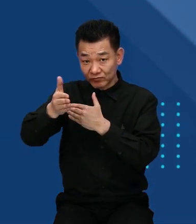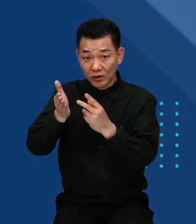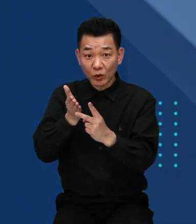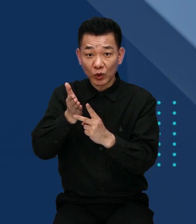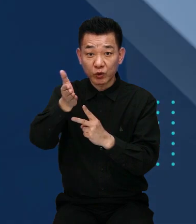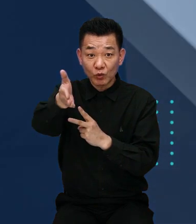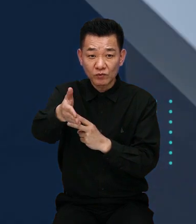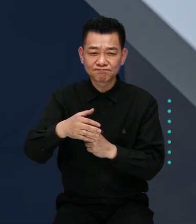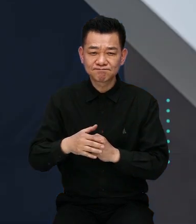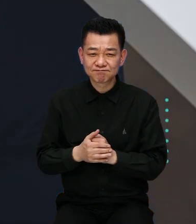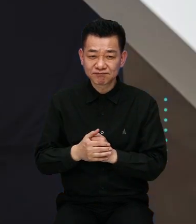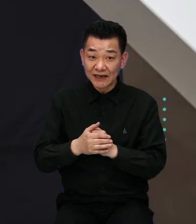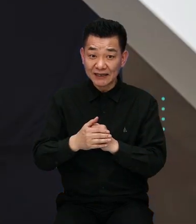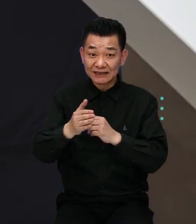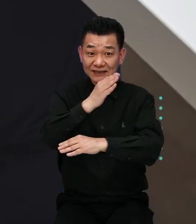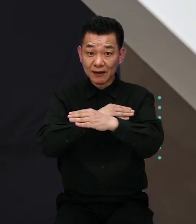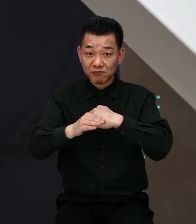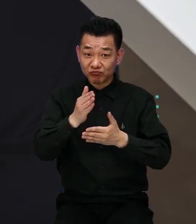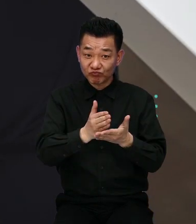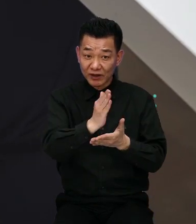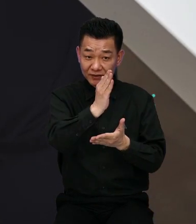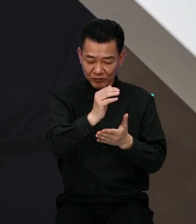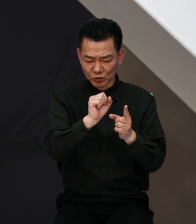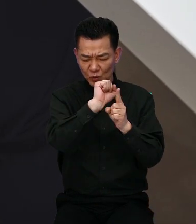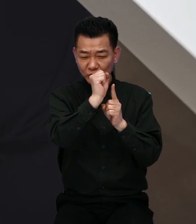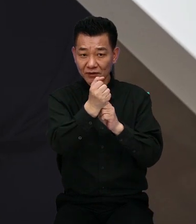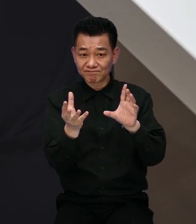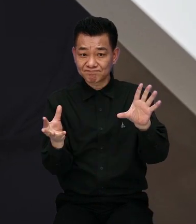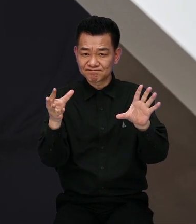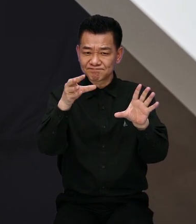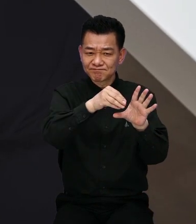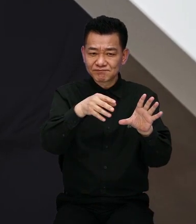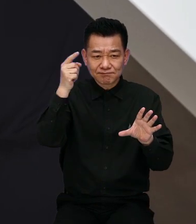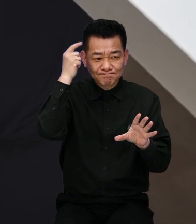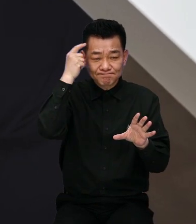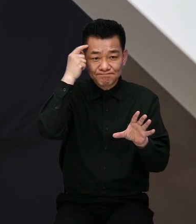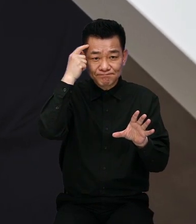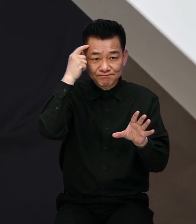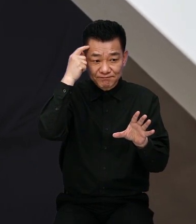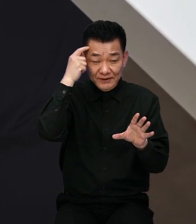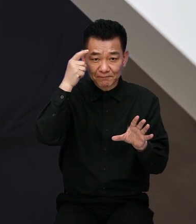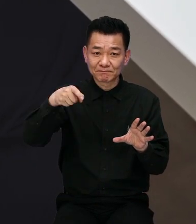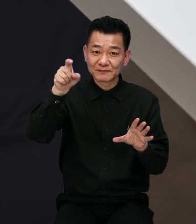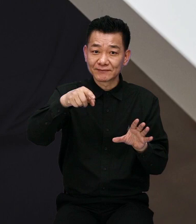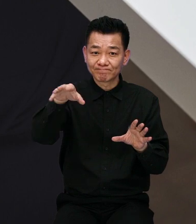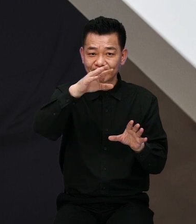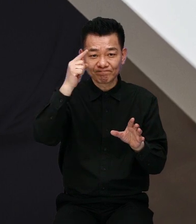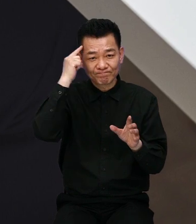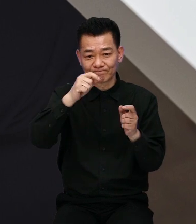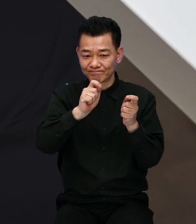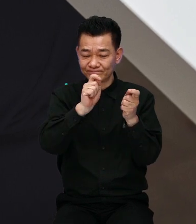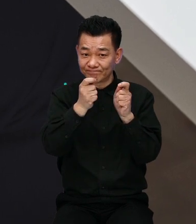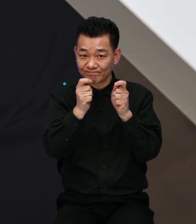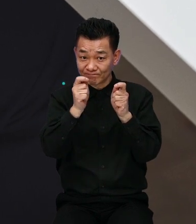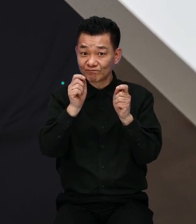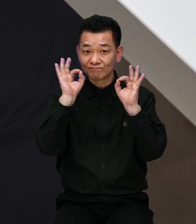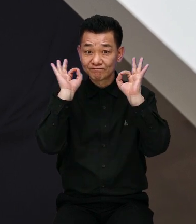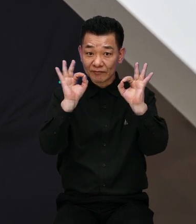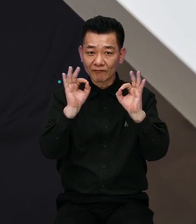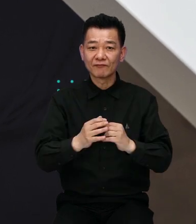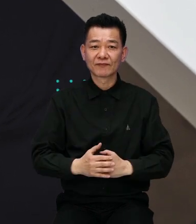UN CRPD, let's develop appropriate awareness towards the rights of the persons with disabilities and their